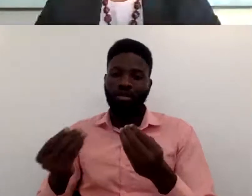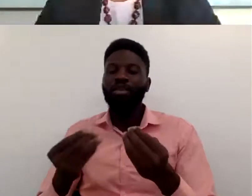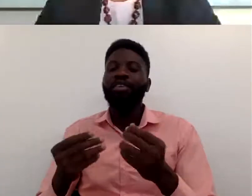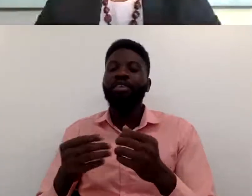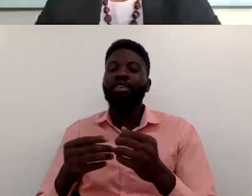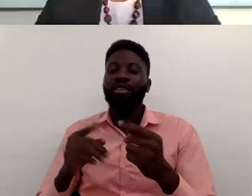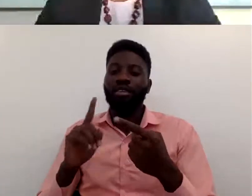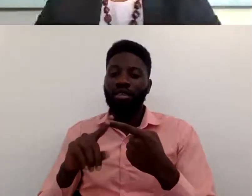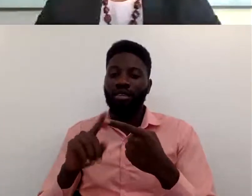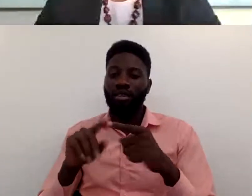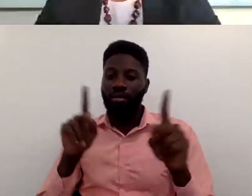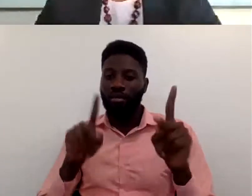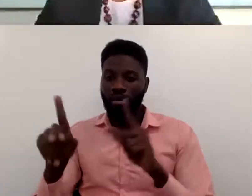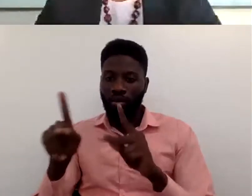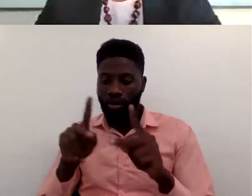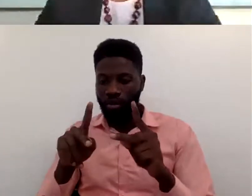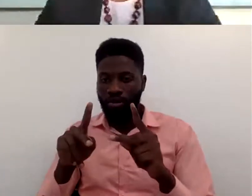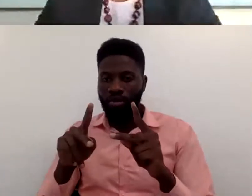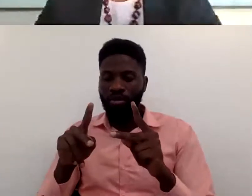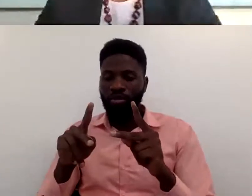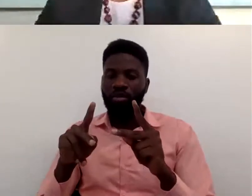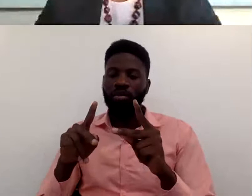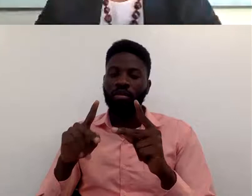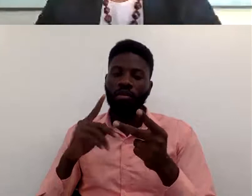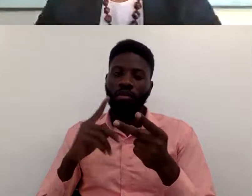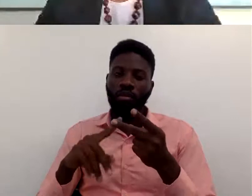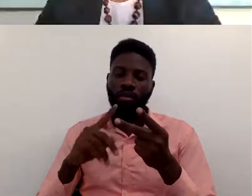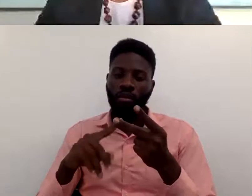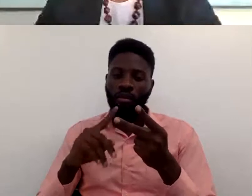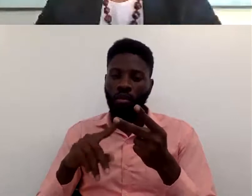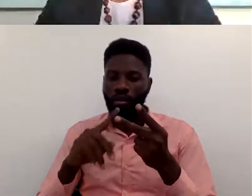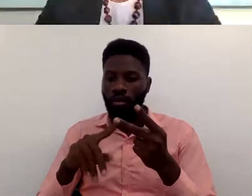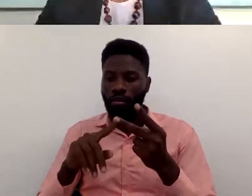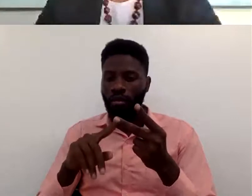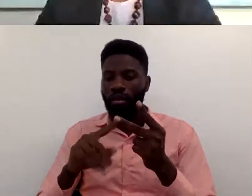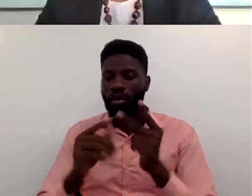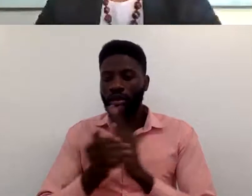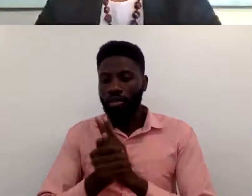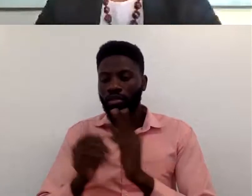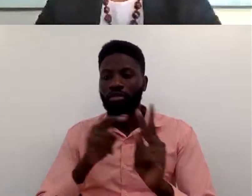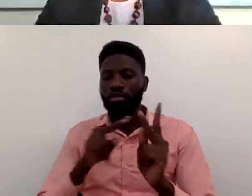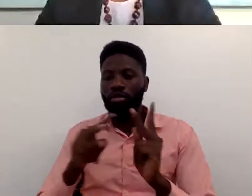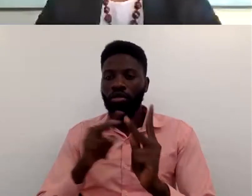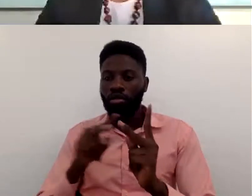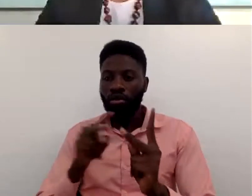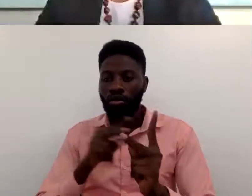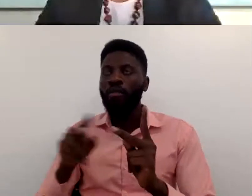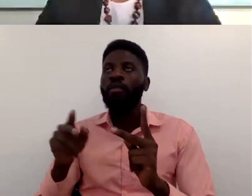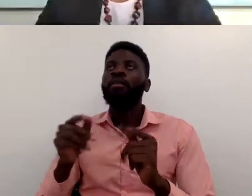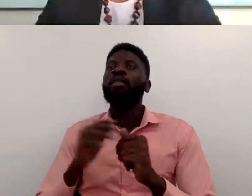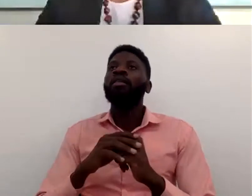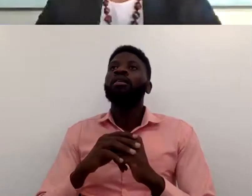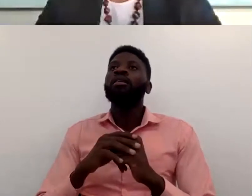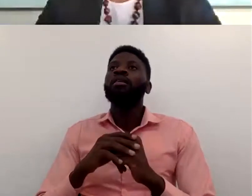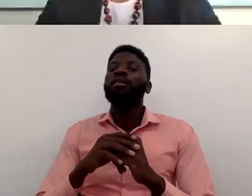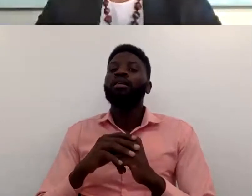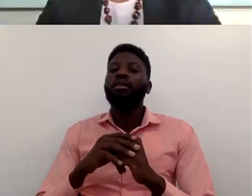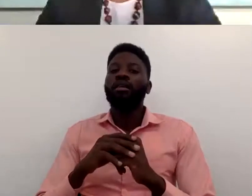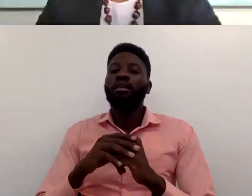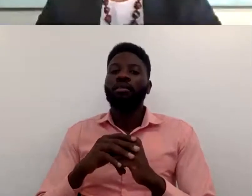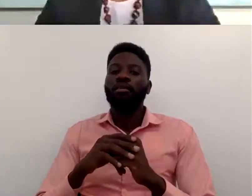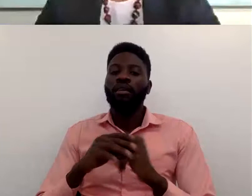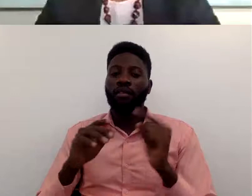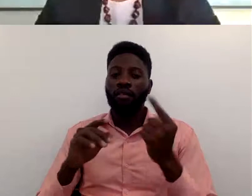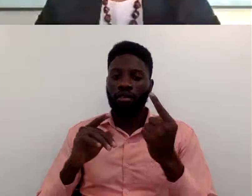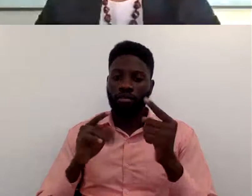people and culture. So that's really my job. And I will just first speak